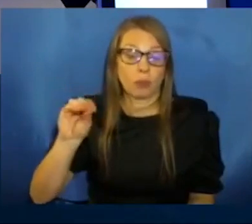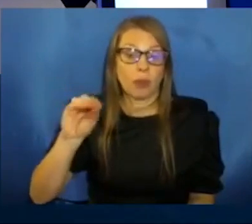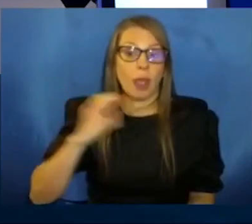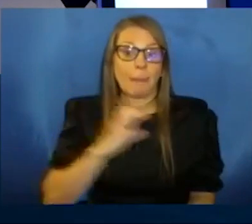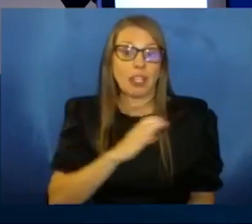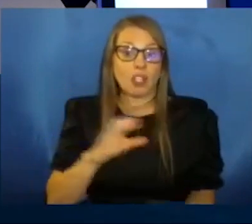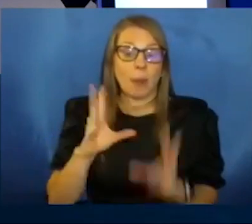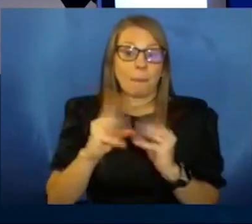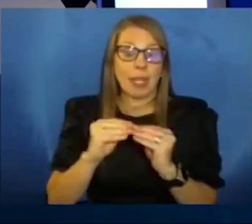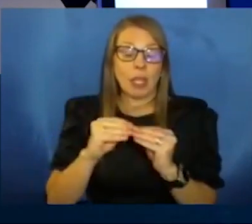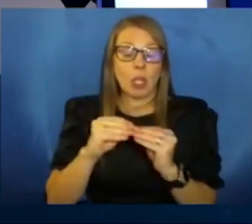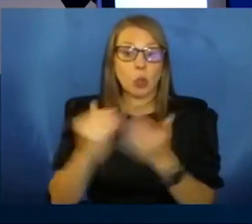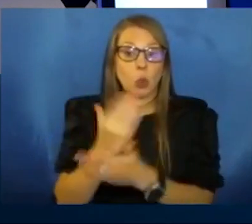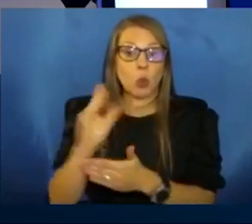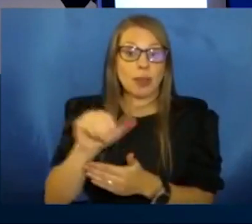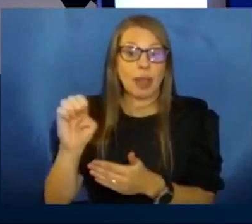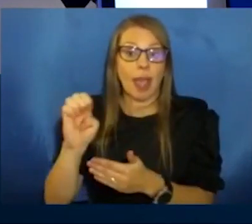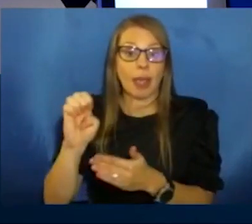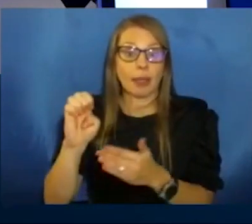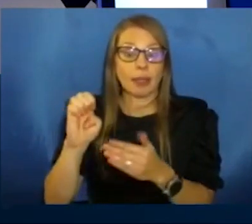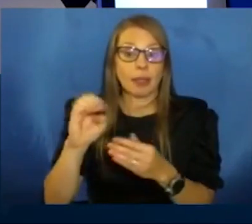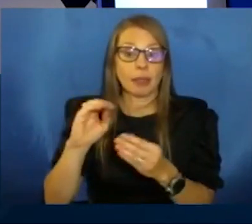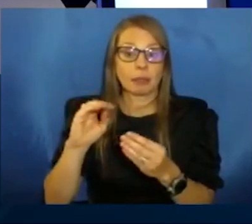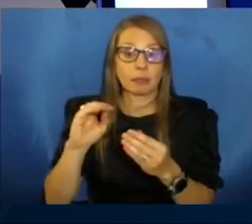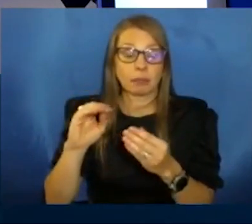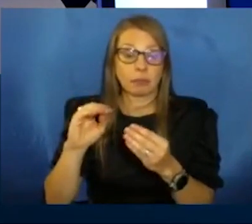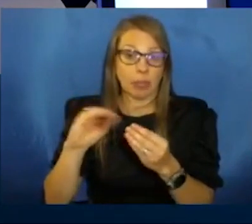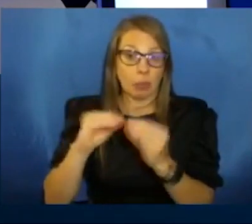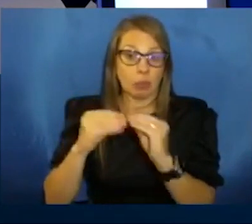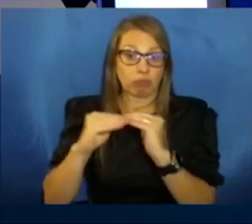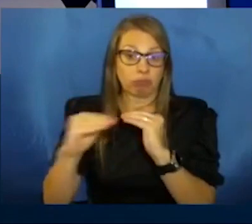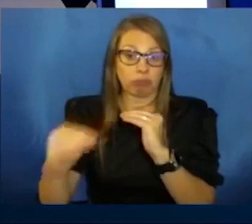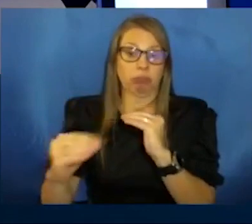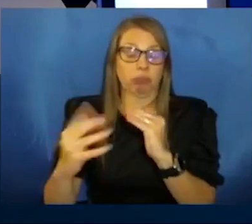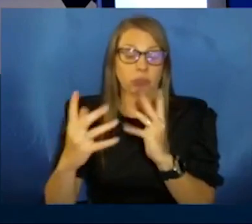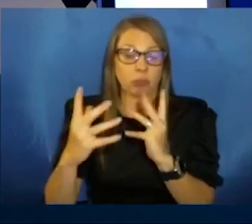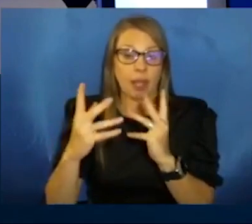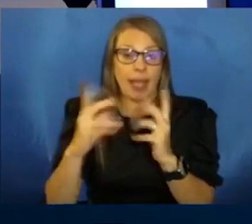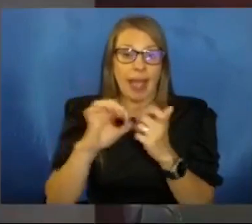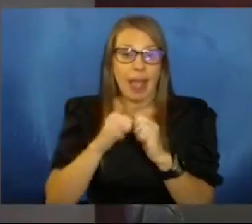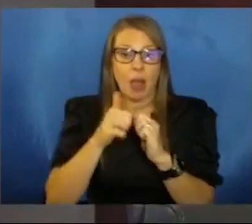mimic allergies, then they resolve those, but then the next day they have GI symptoms.